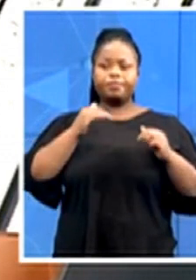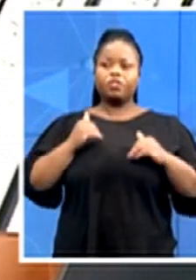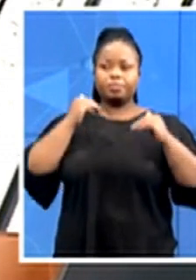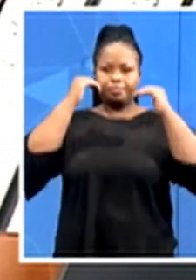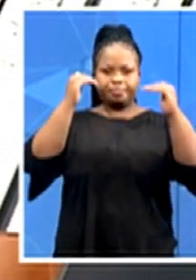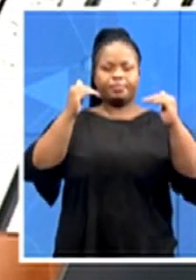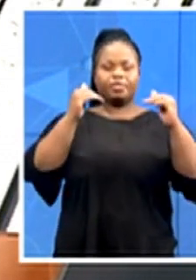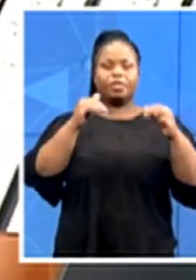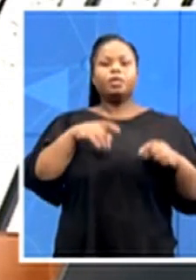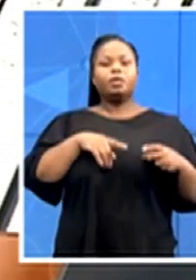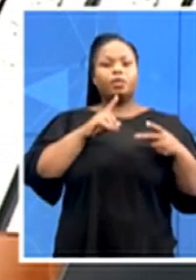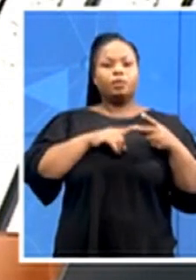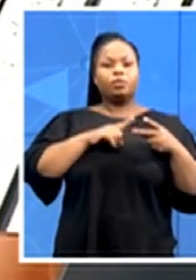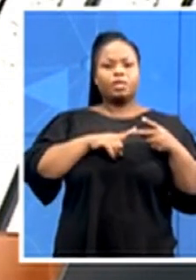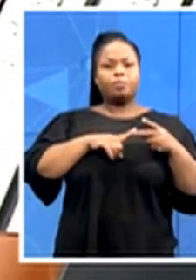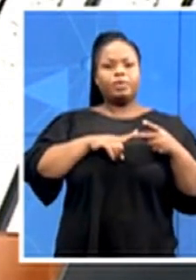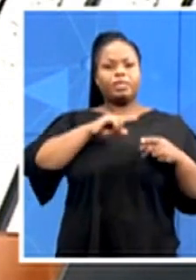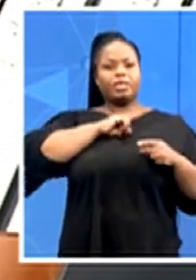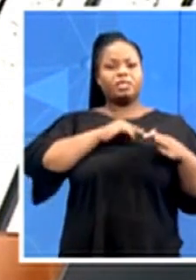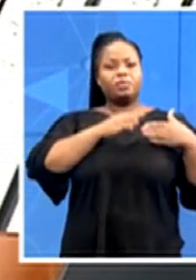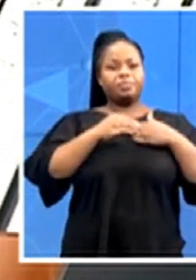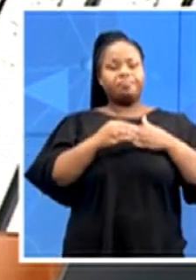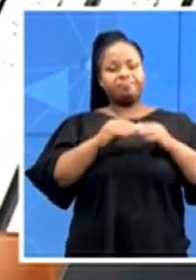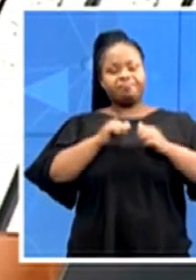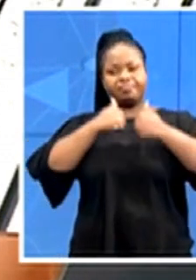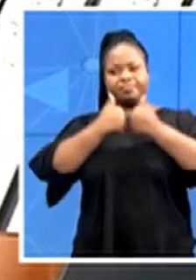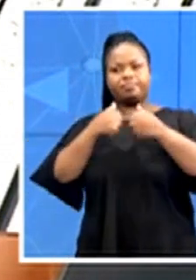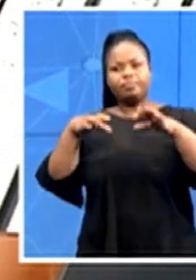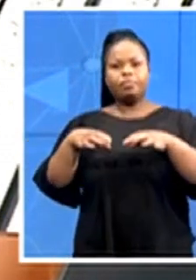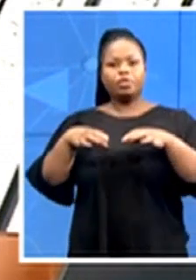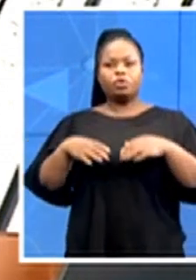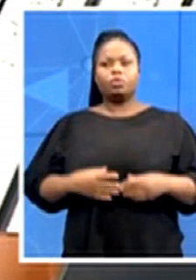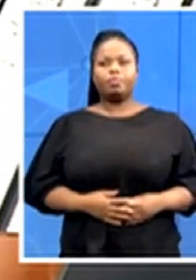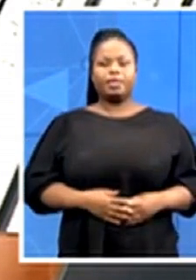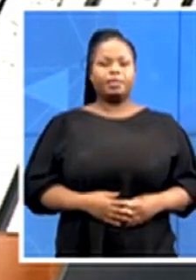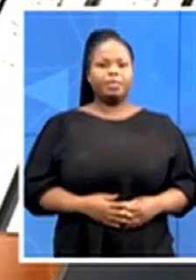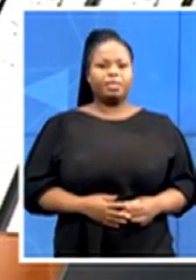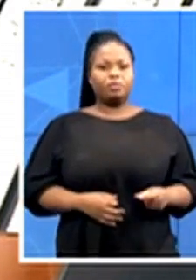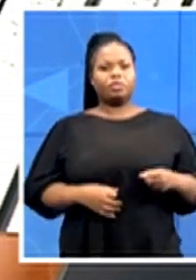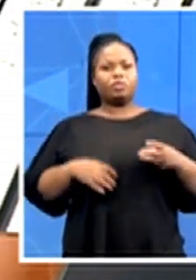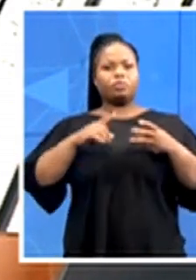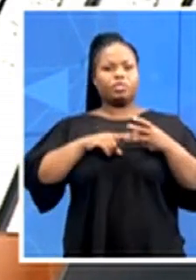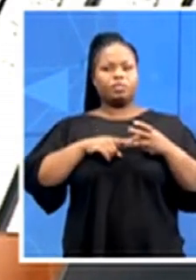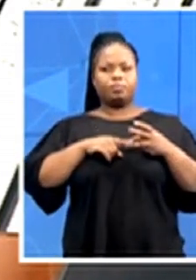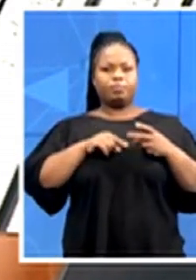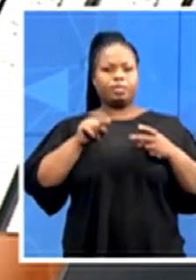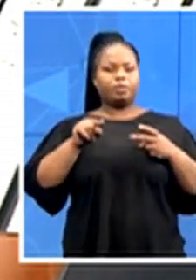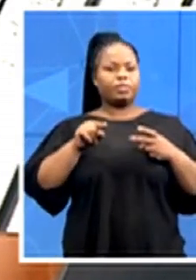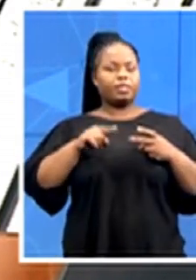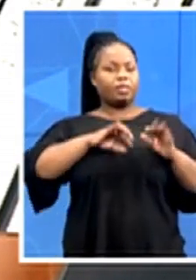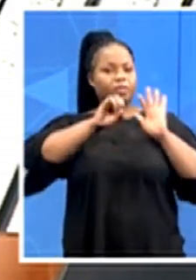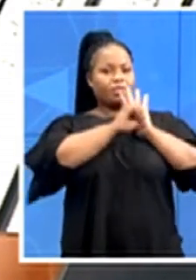the relevant agencies that illegal operations identified both by the panel